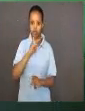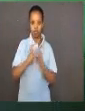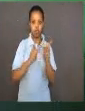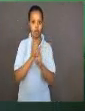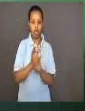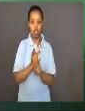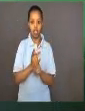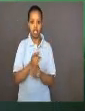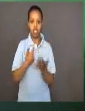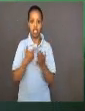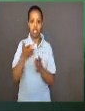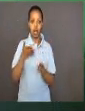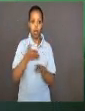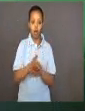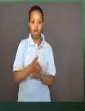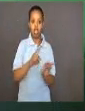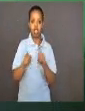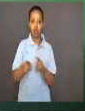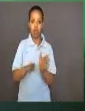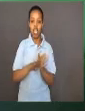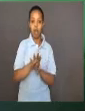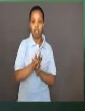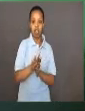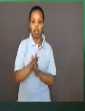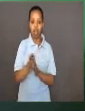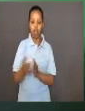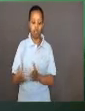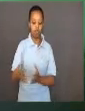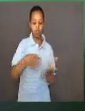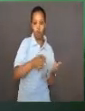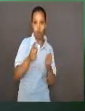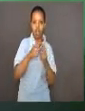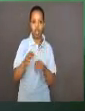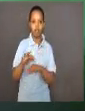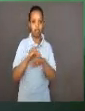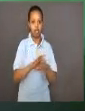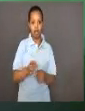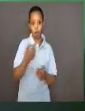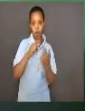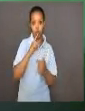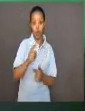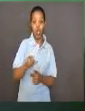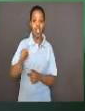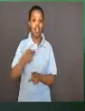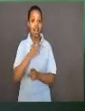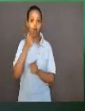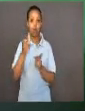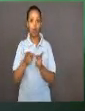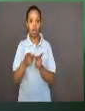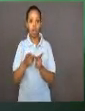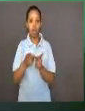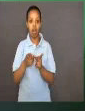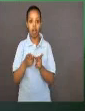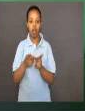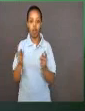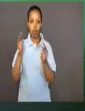spores were transported to earth from somewhere else in